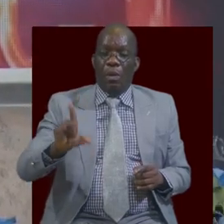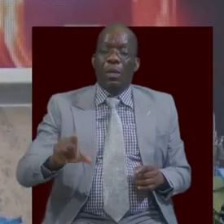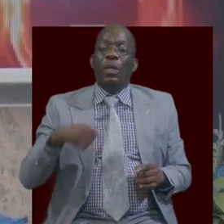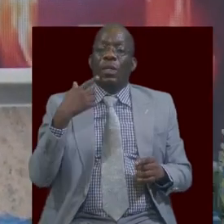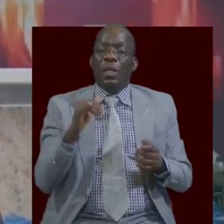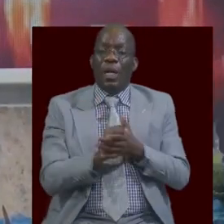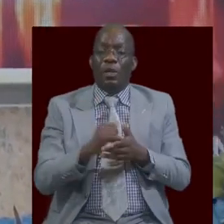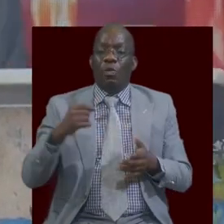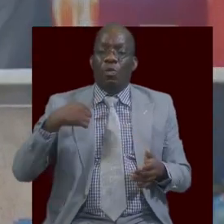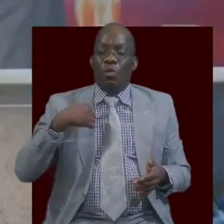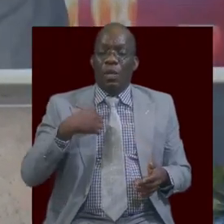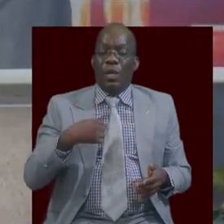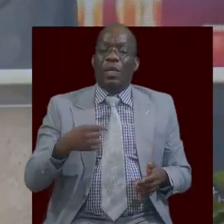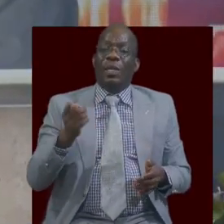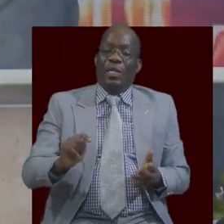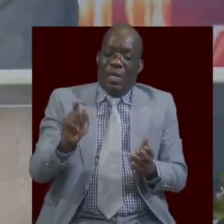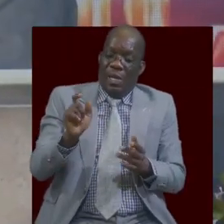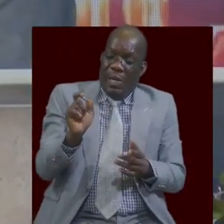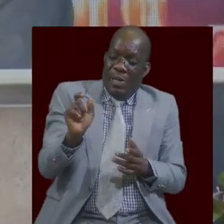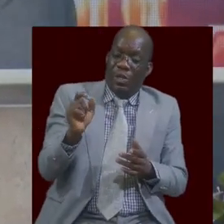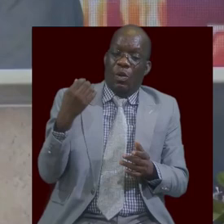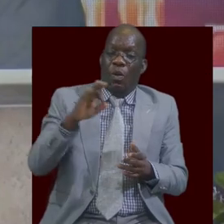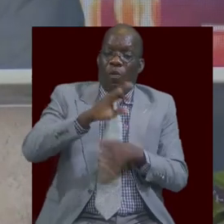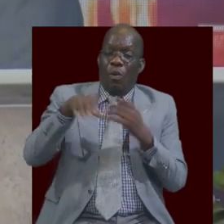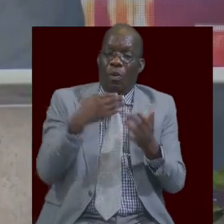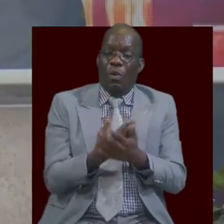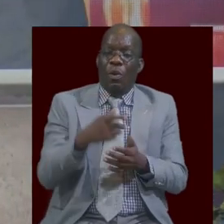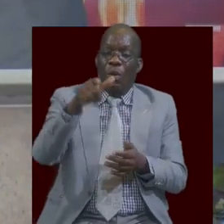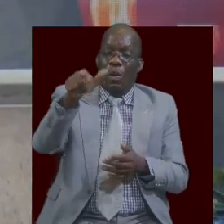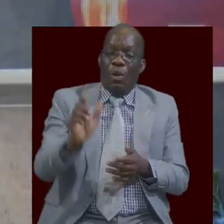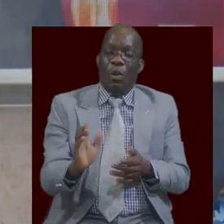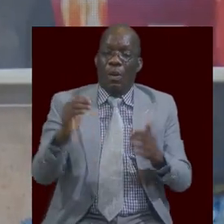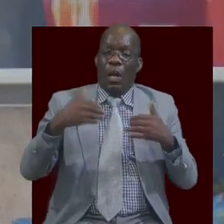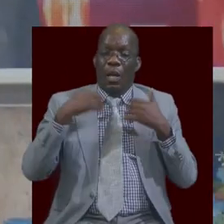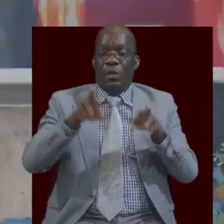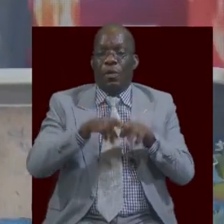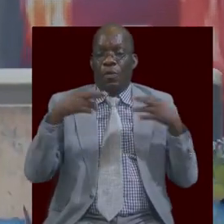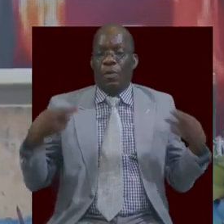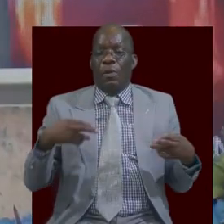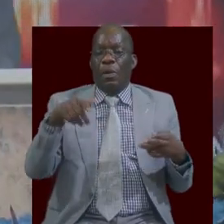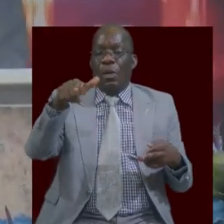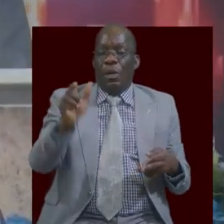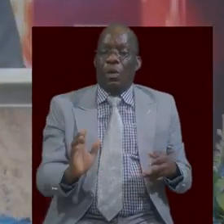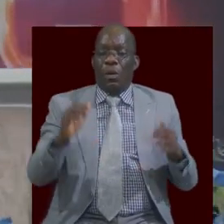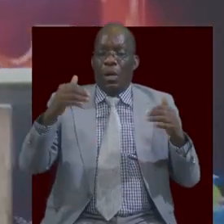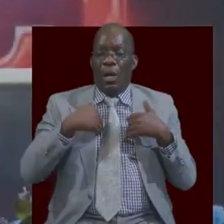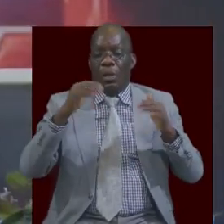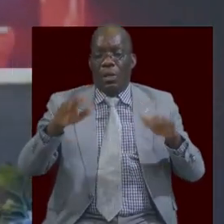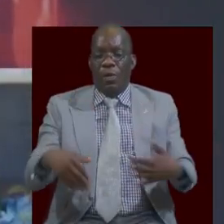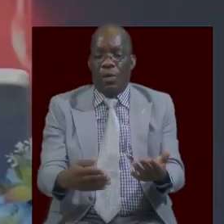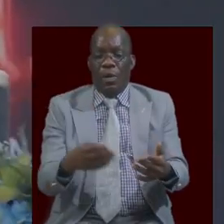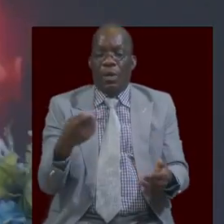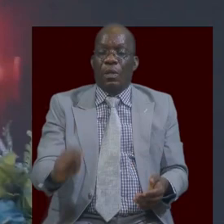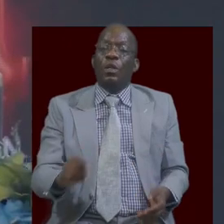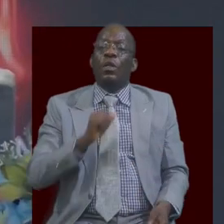all, God has revealed, and God has given the